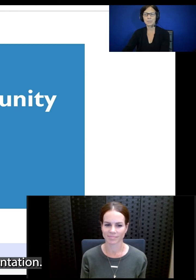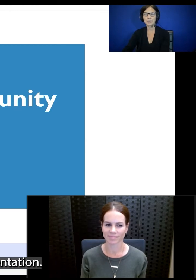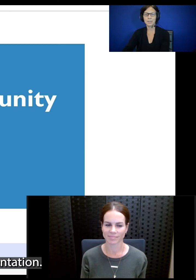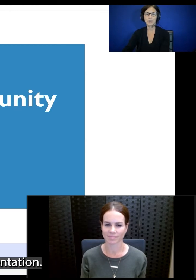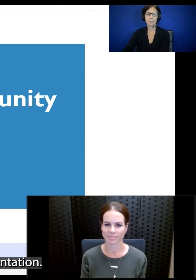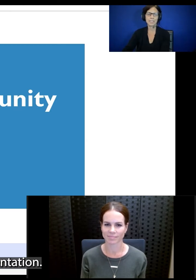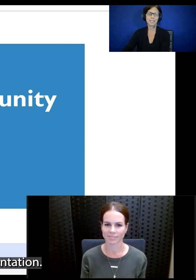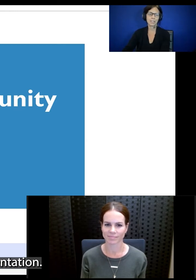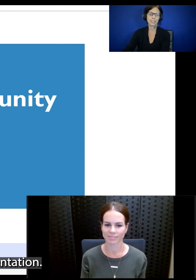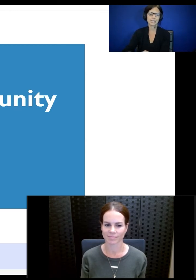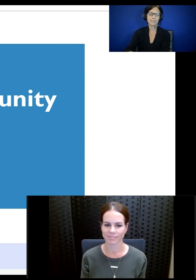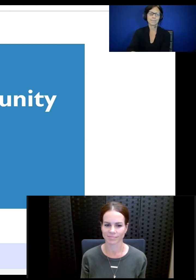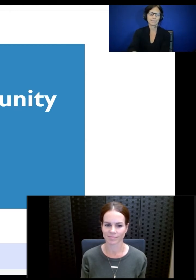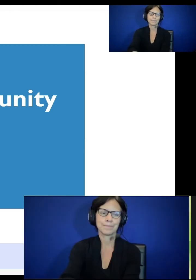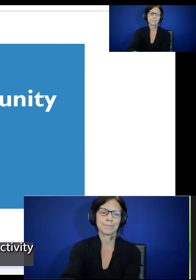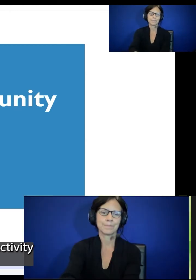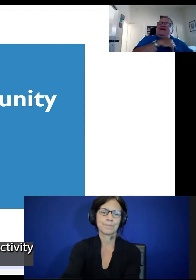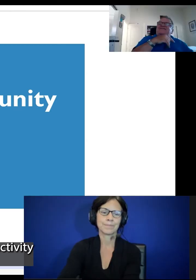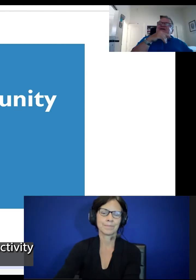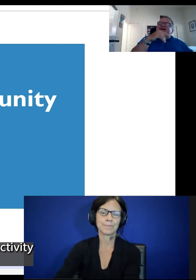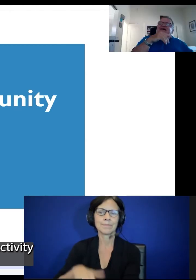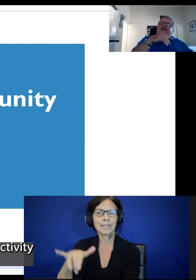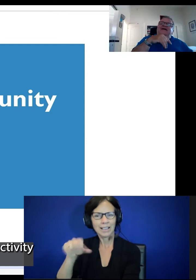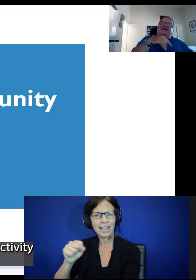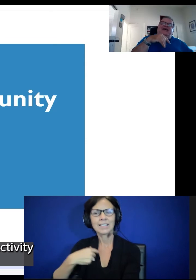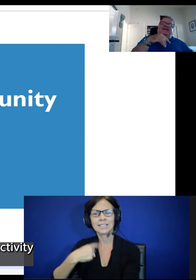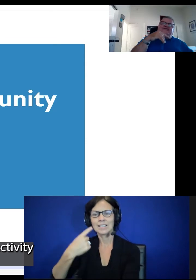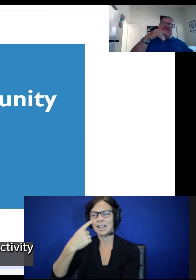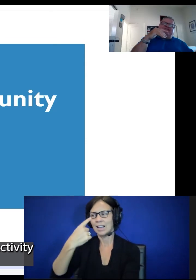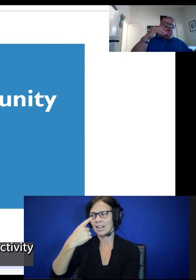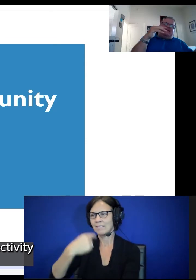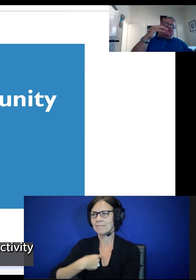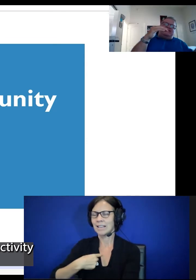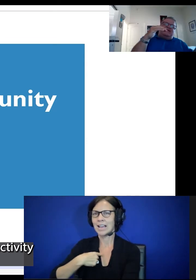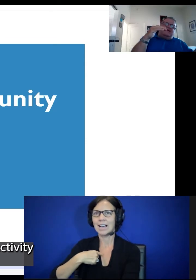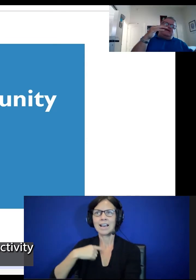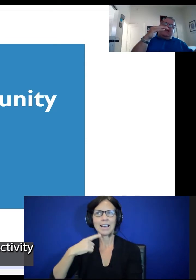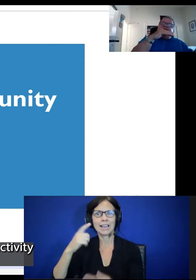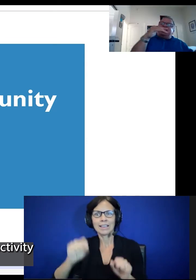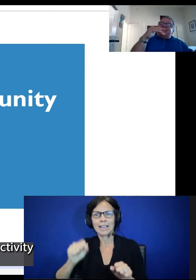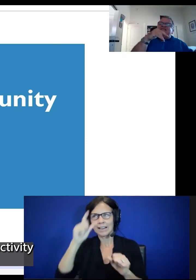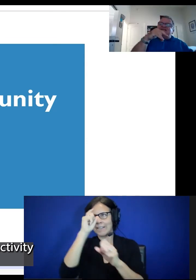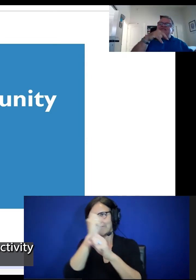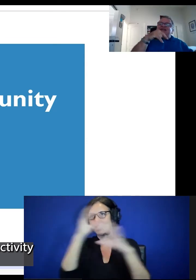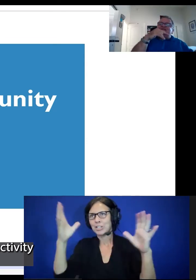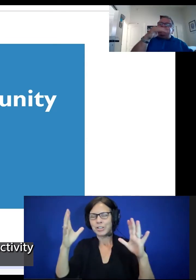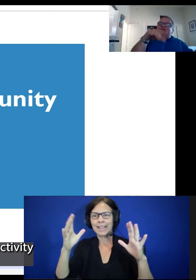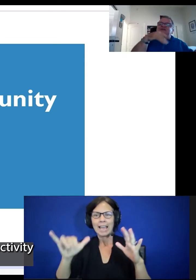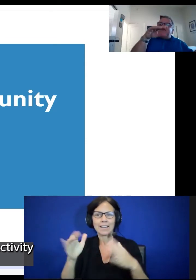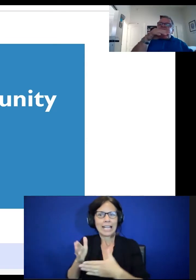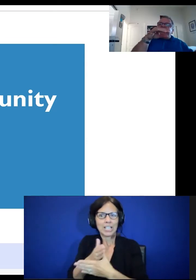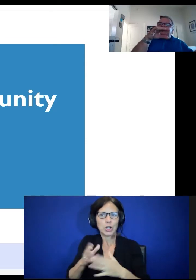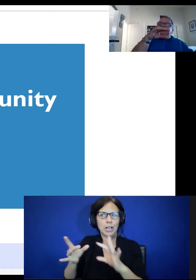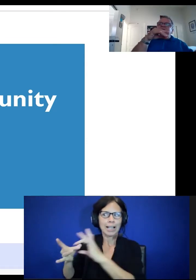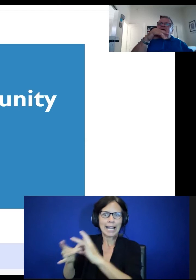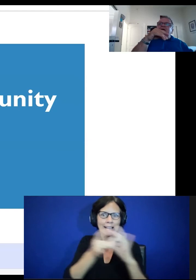lines with your presentation. Yes, I just see this interconnectivity that